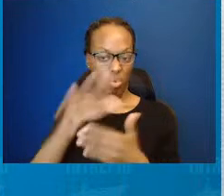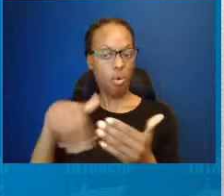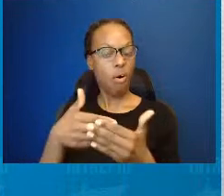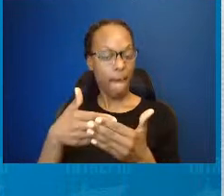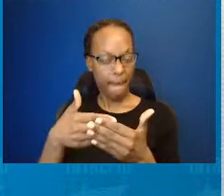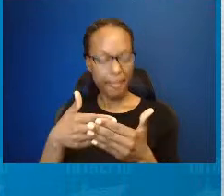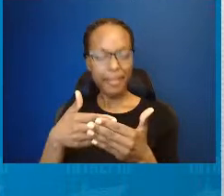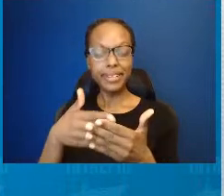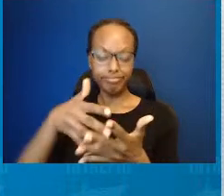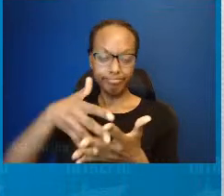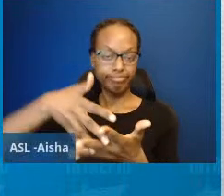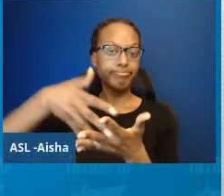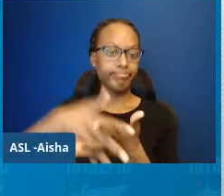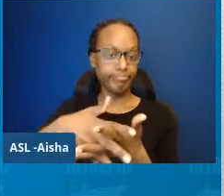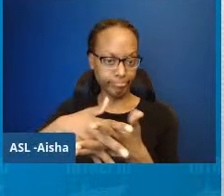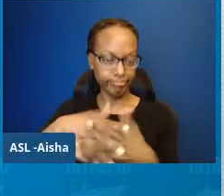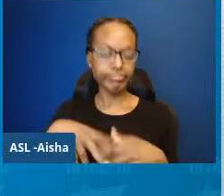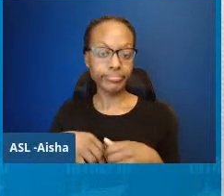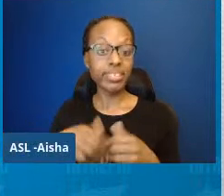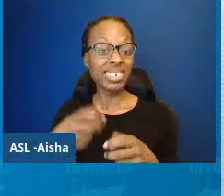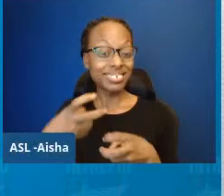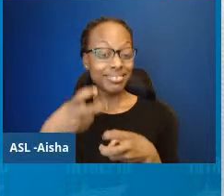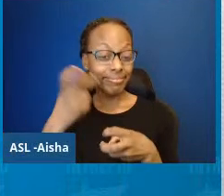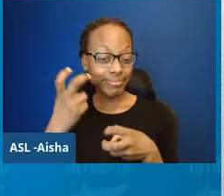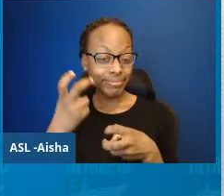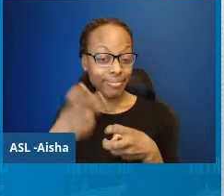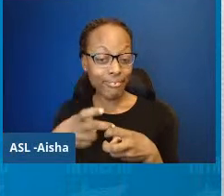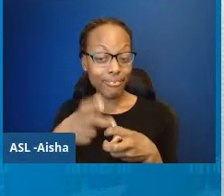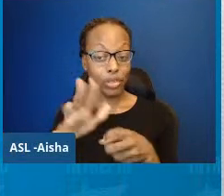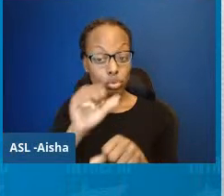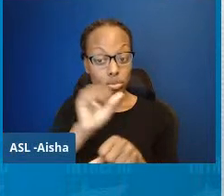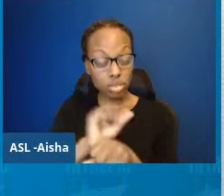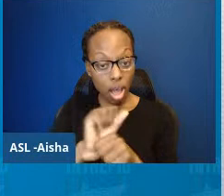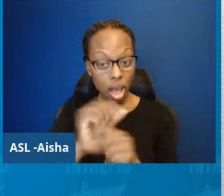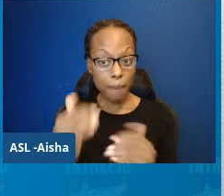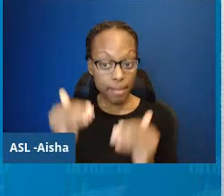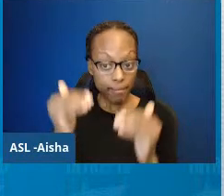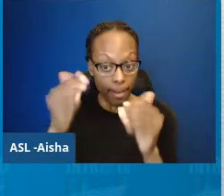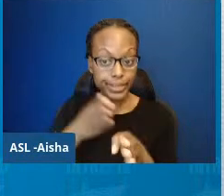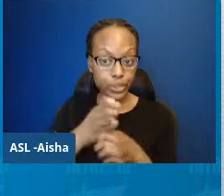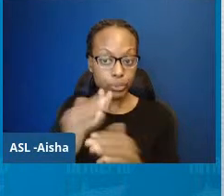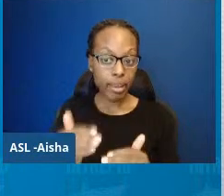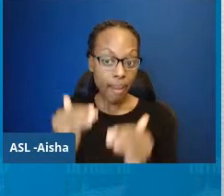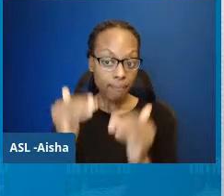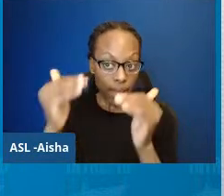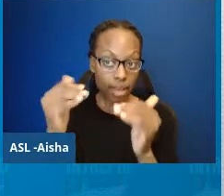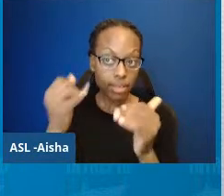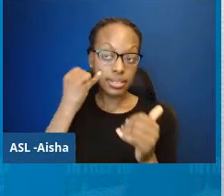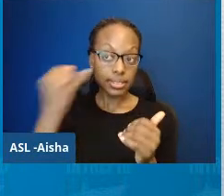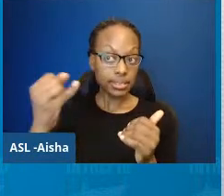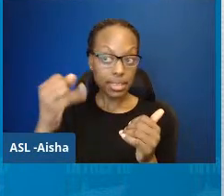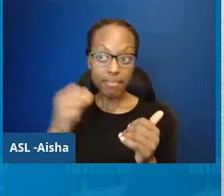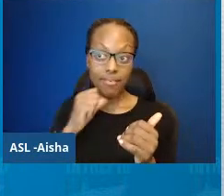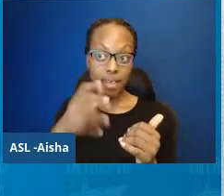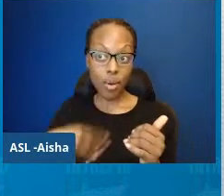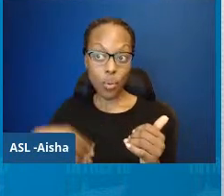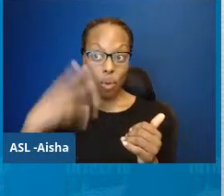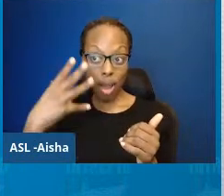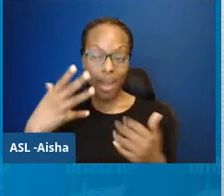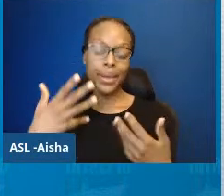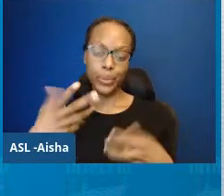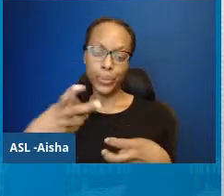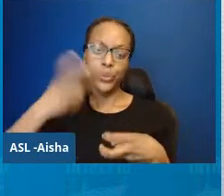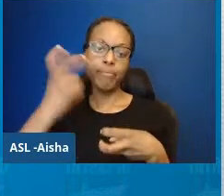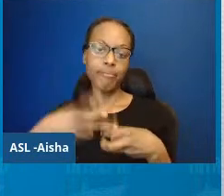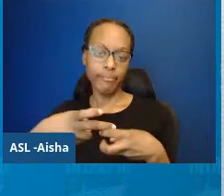to get advancement in your job and in your career. So yes, it did extend to other branches as